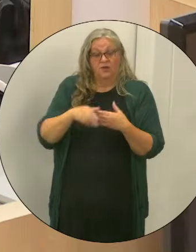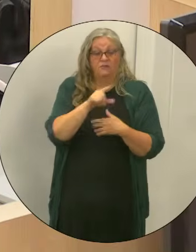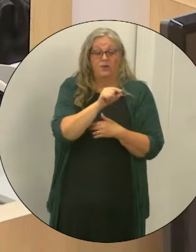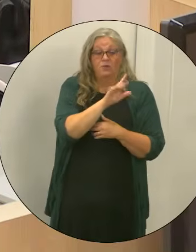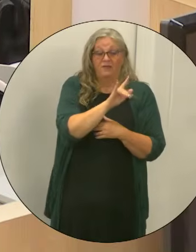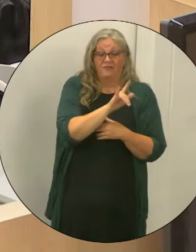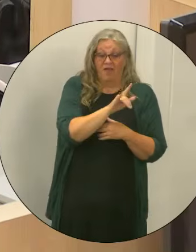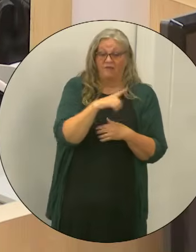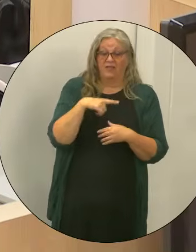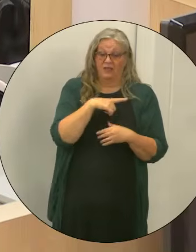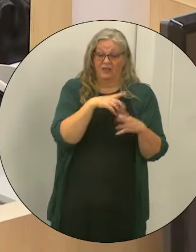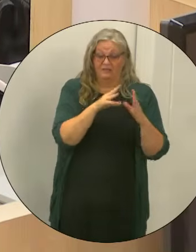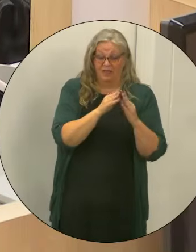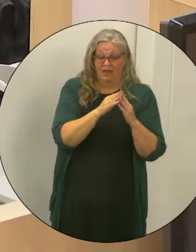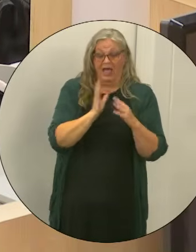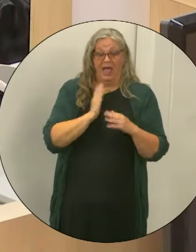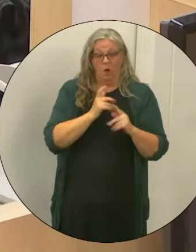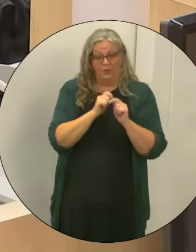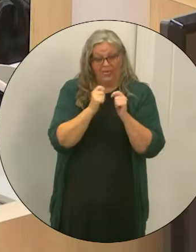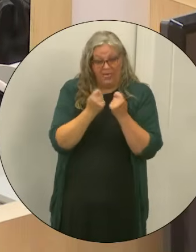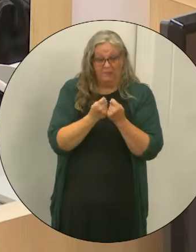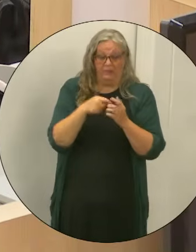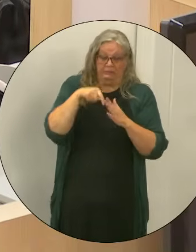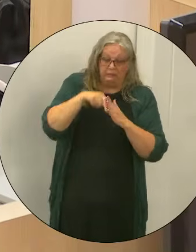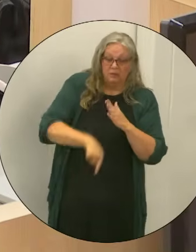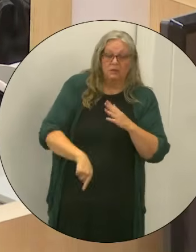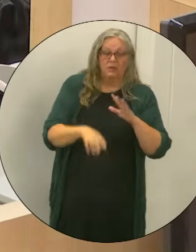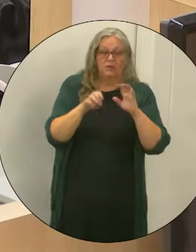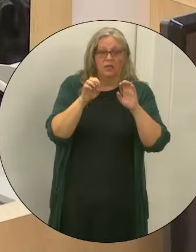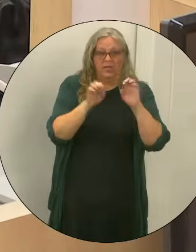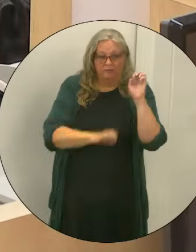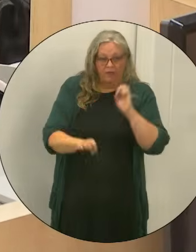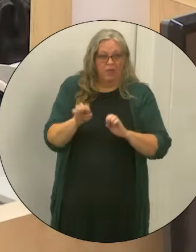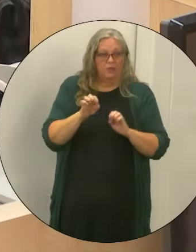our team has spent considerable time evaluating,